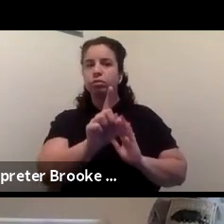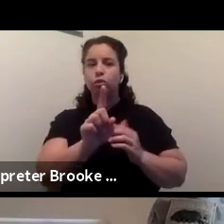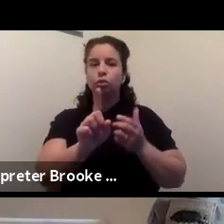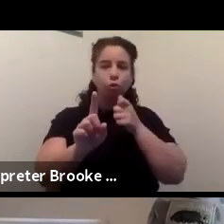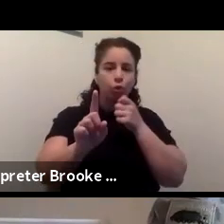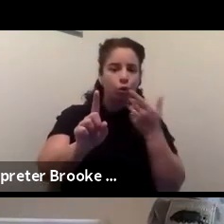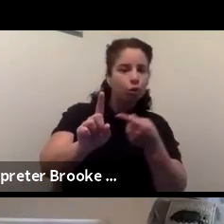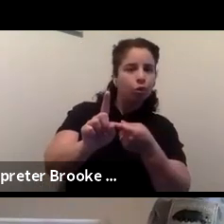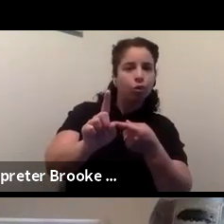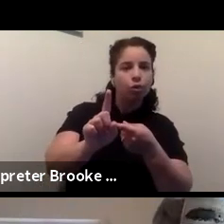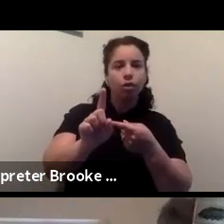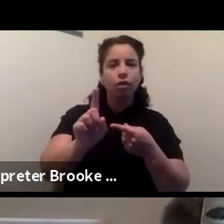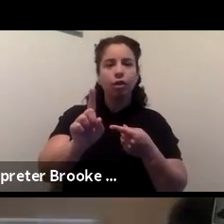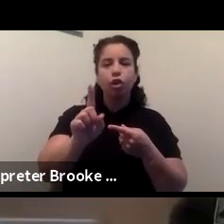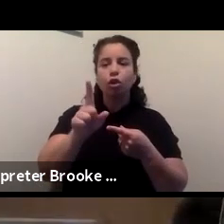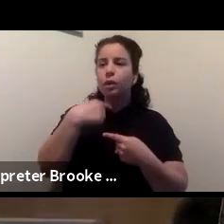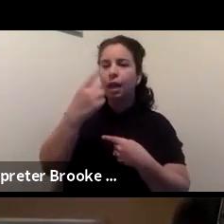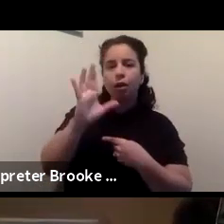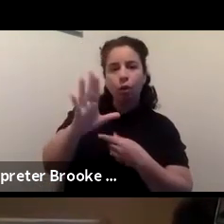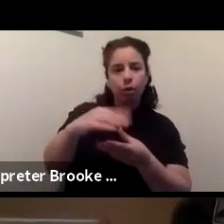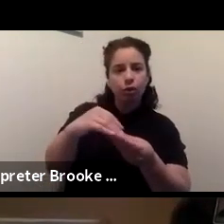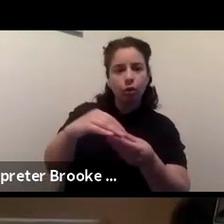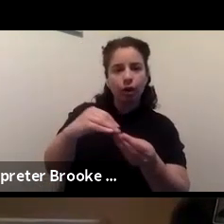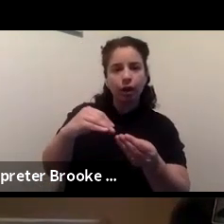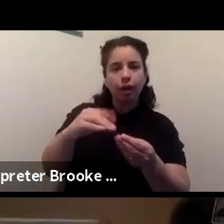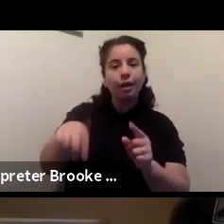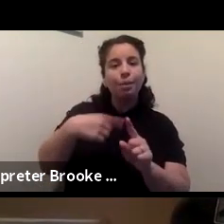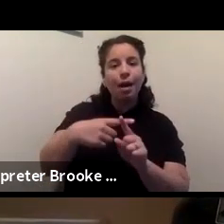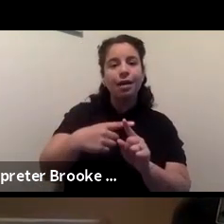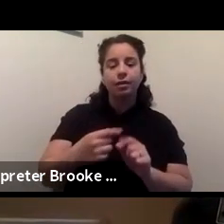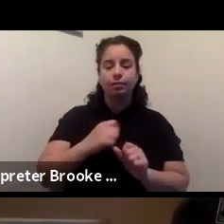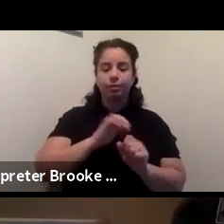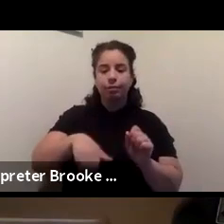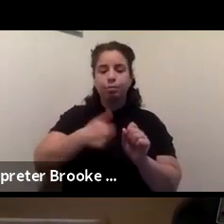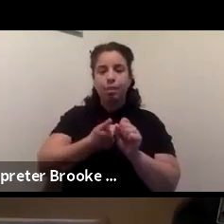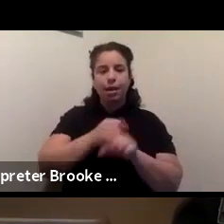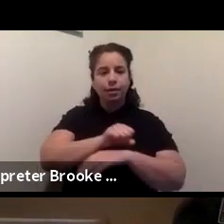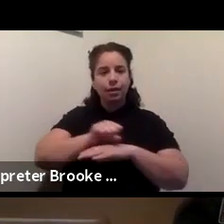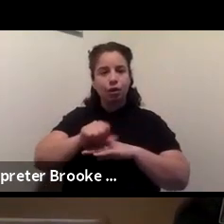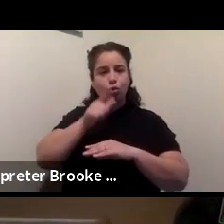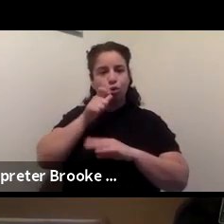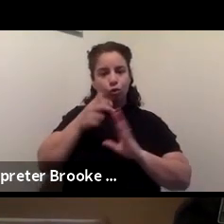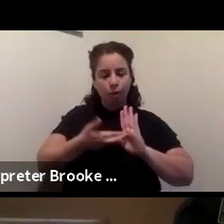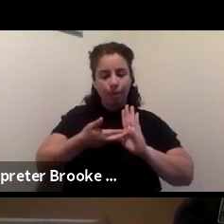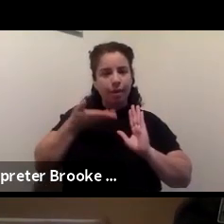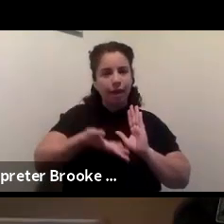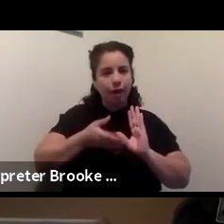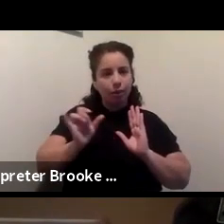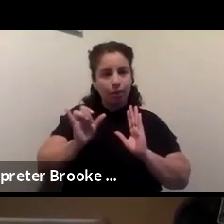being represented backstage and throughout the process.